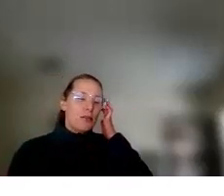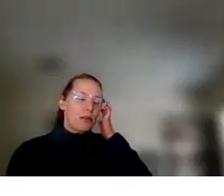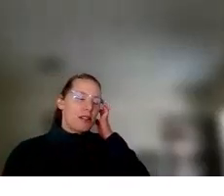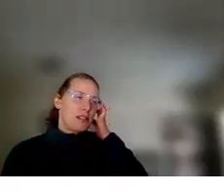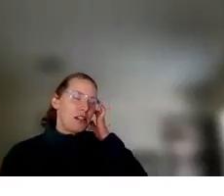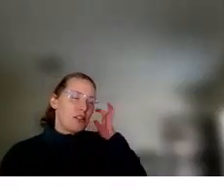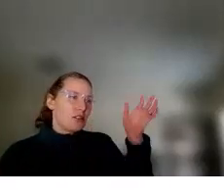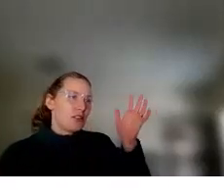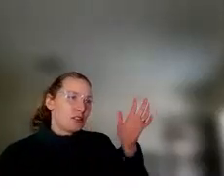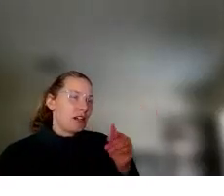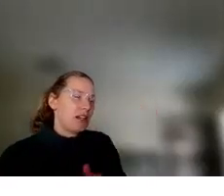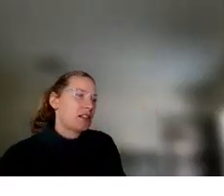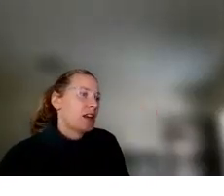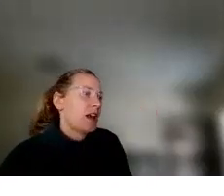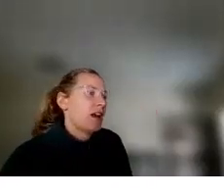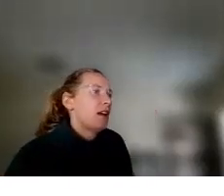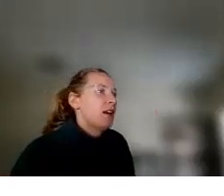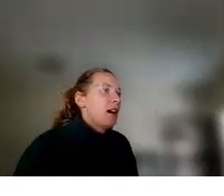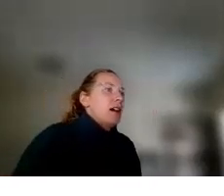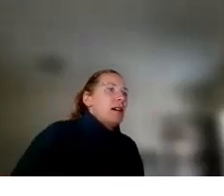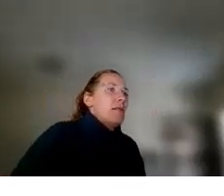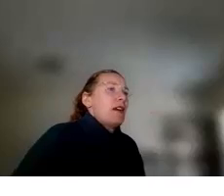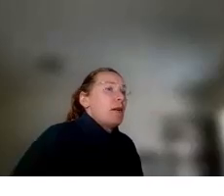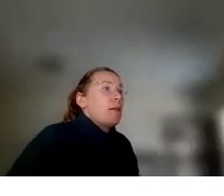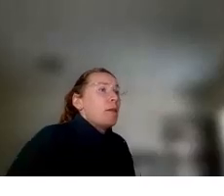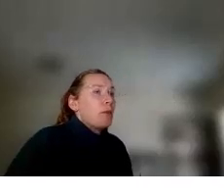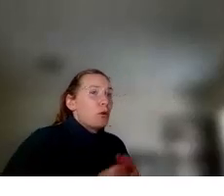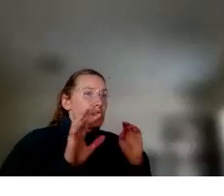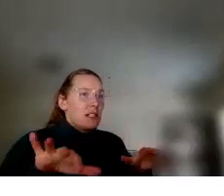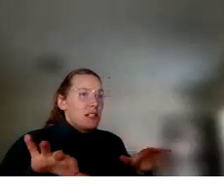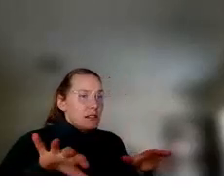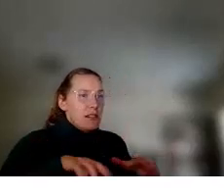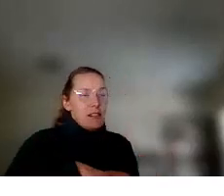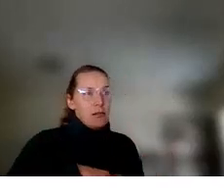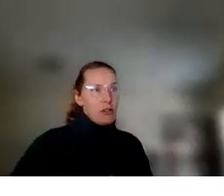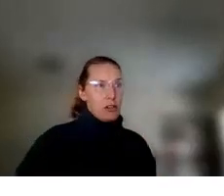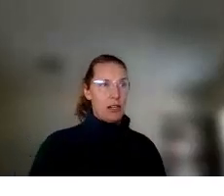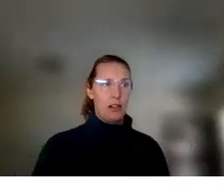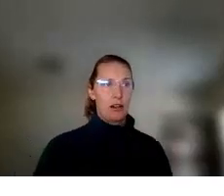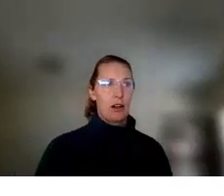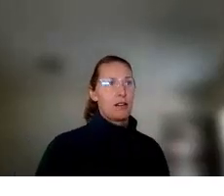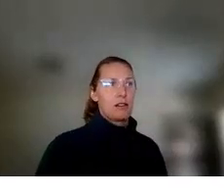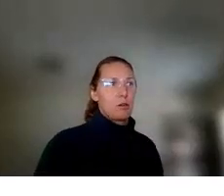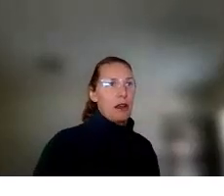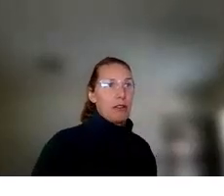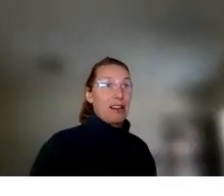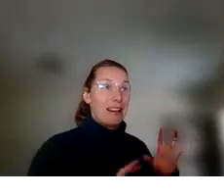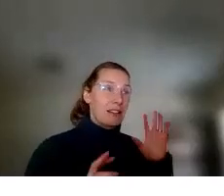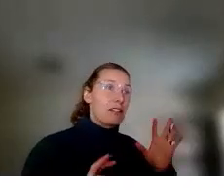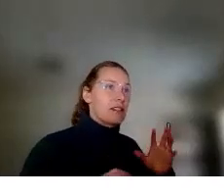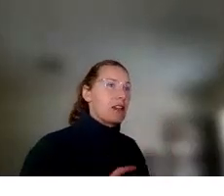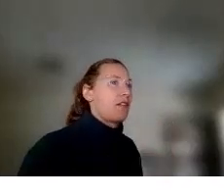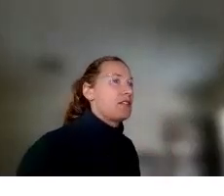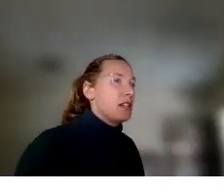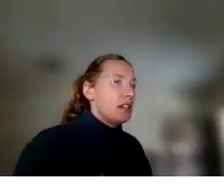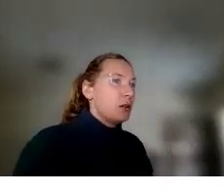the presentation or the training today, that more detailed system training on this waiver and on CFC